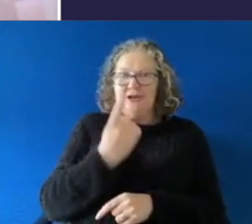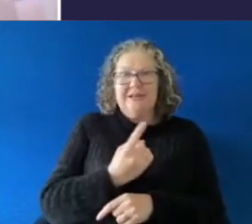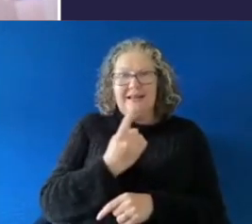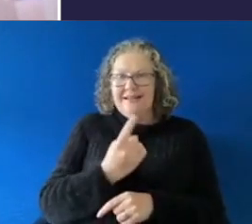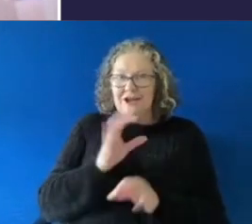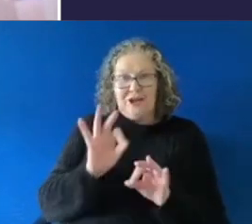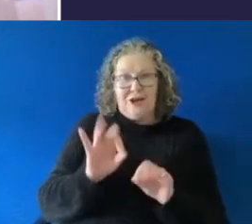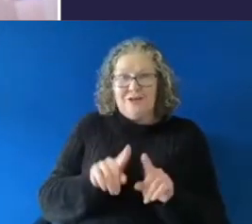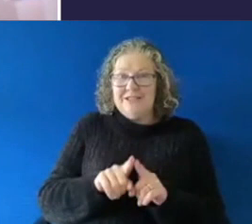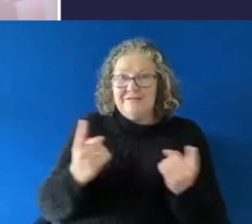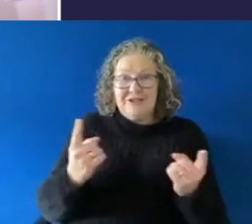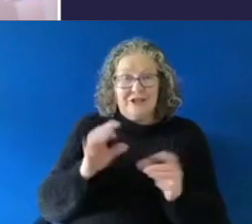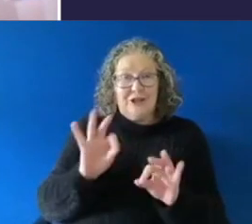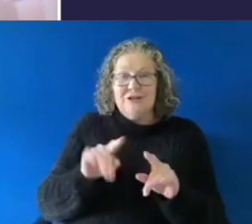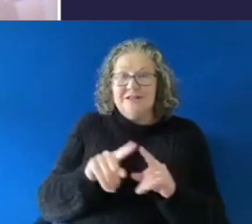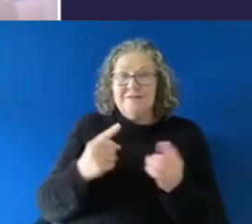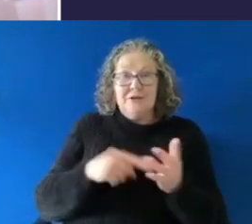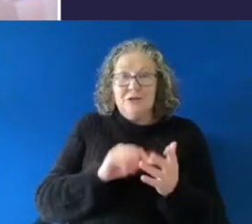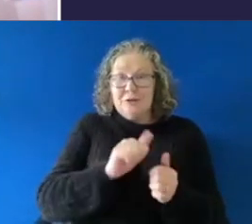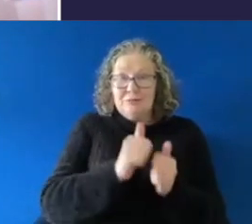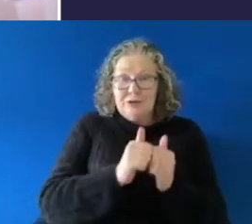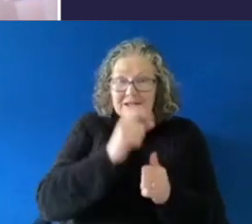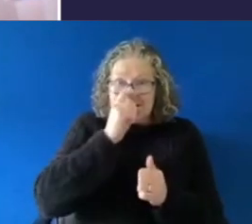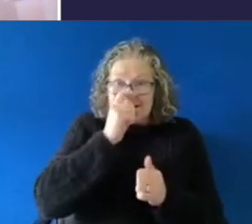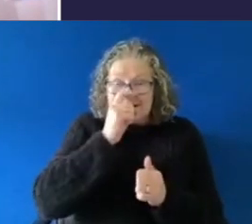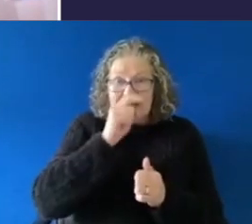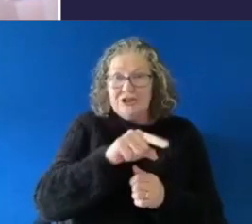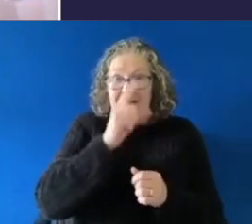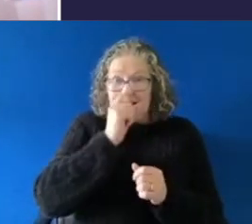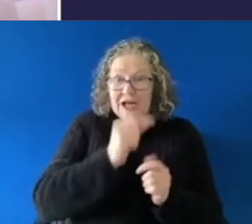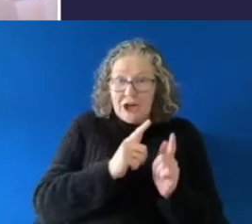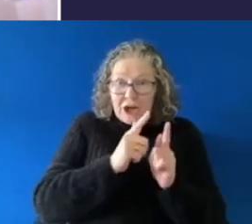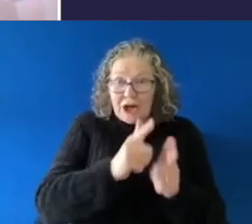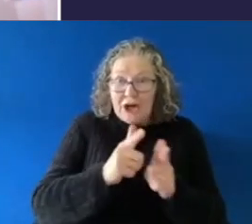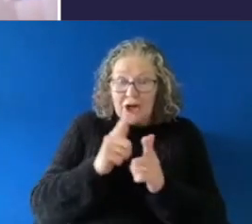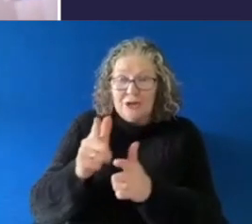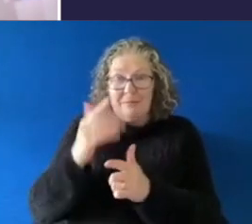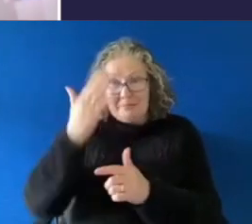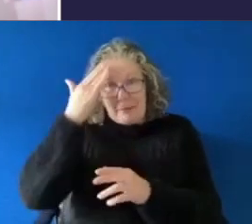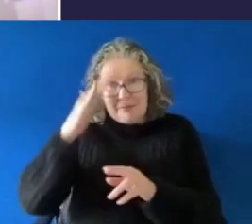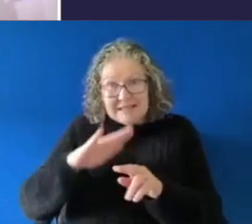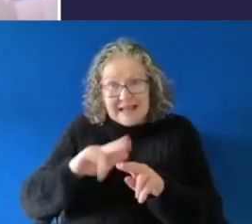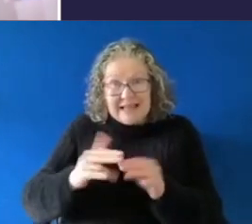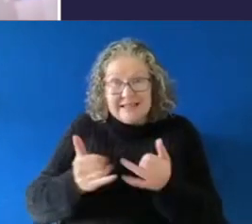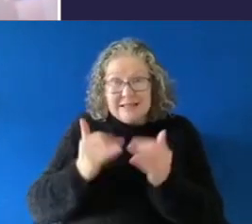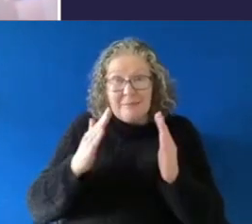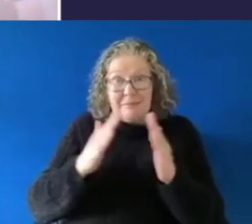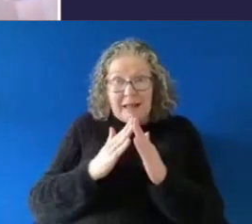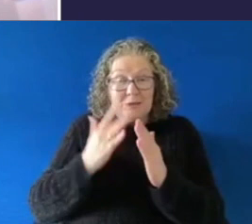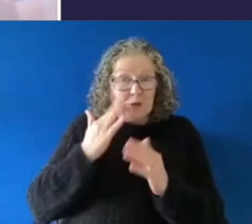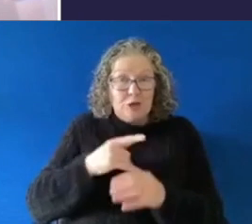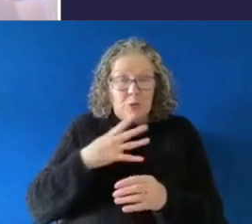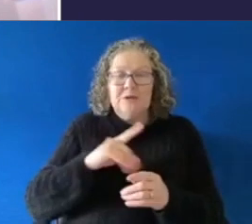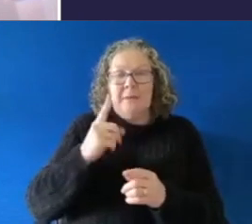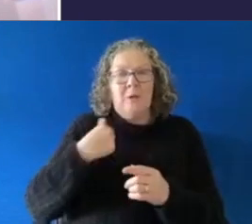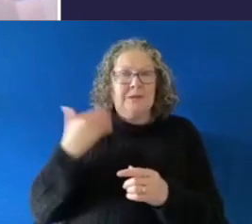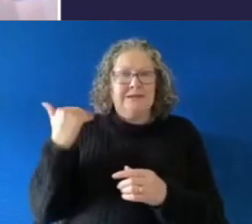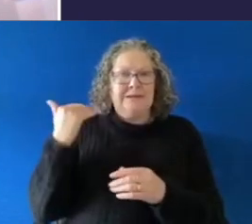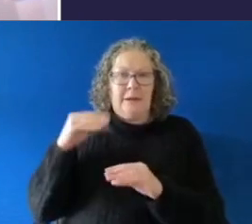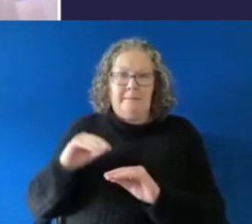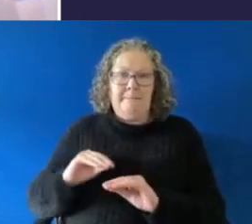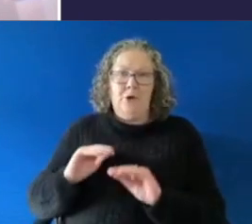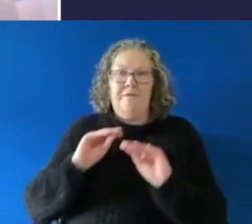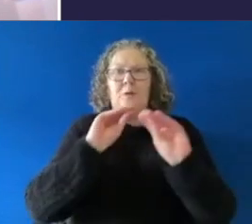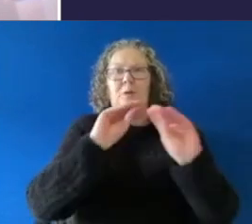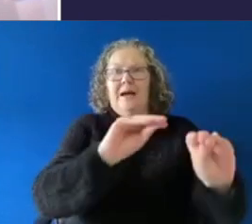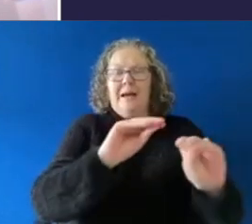her siblings. She can come and go to mum and dad's place whenever she wants. Having said that, we just moved away. So that's another